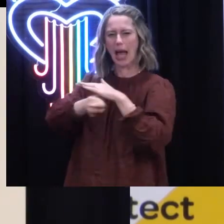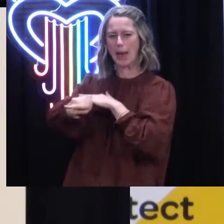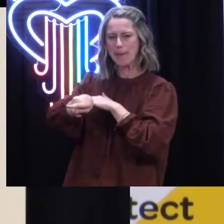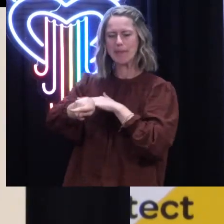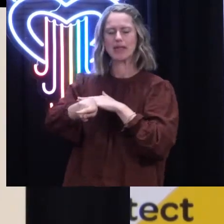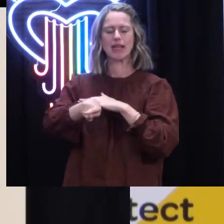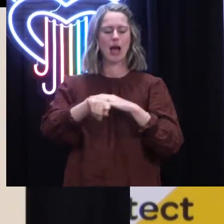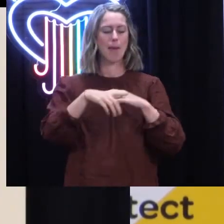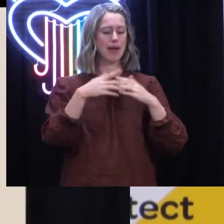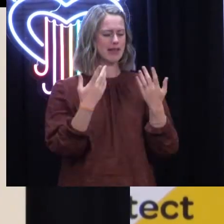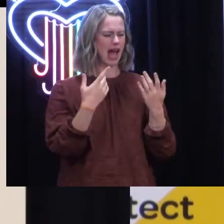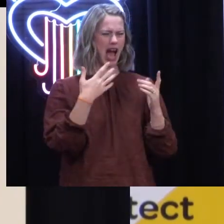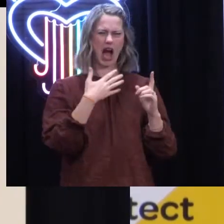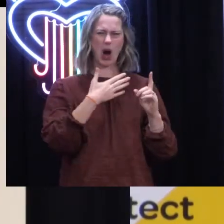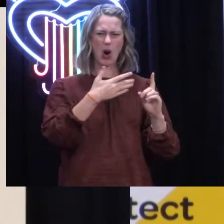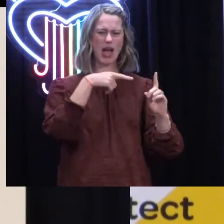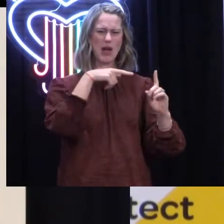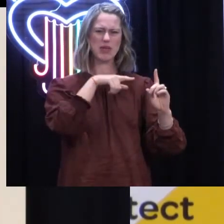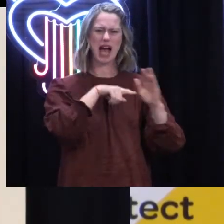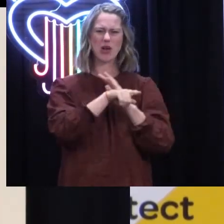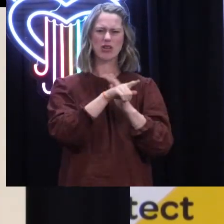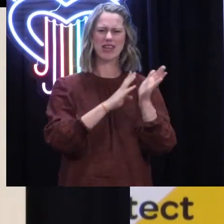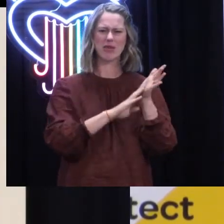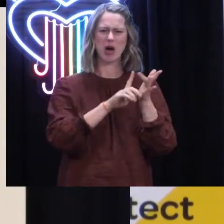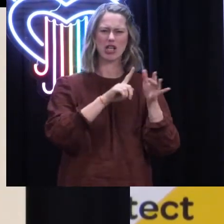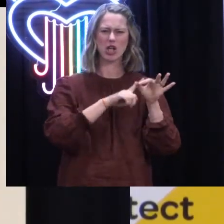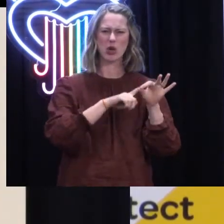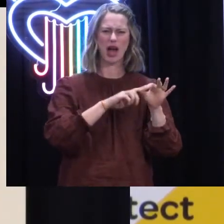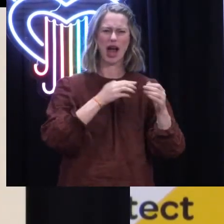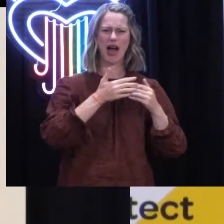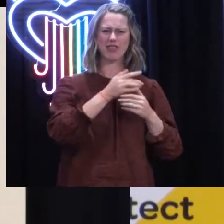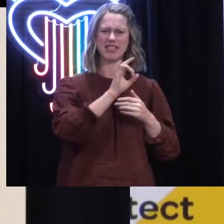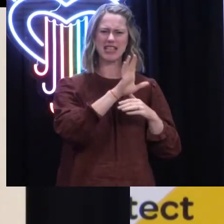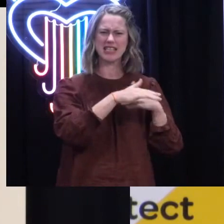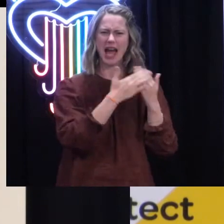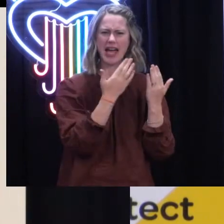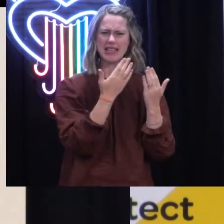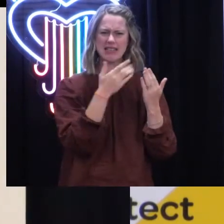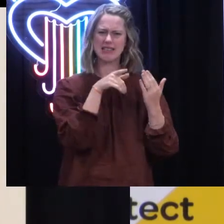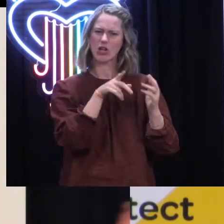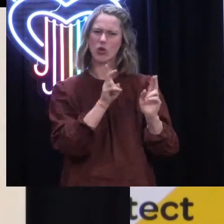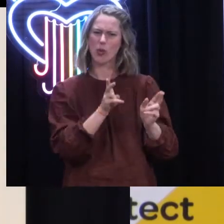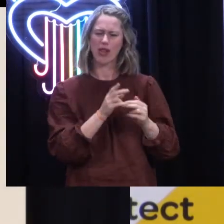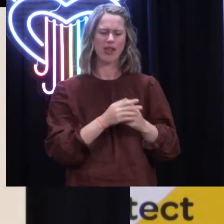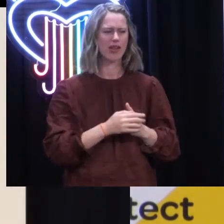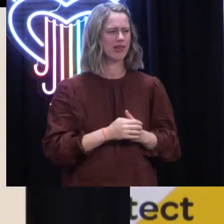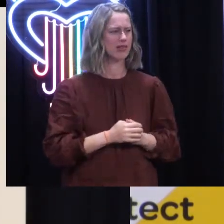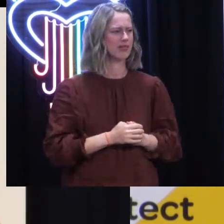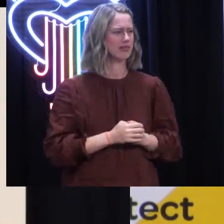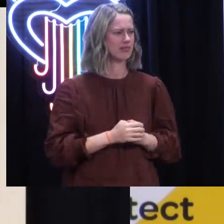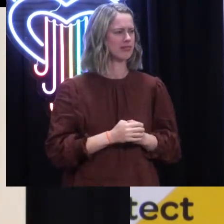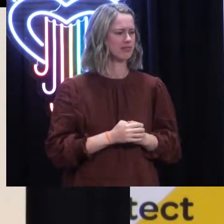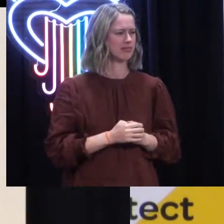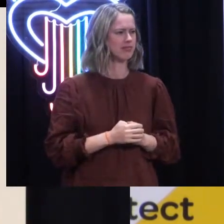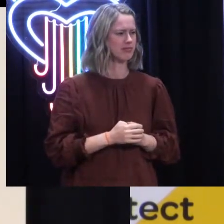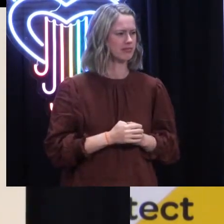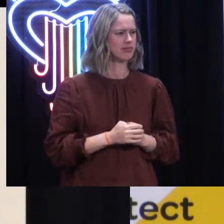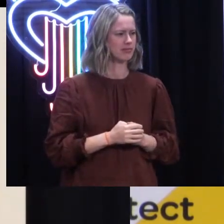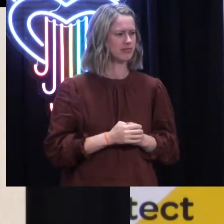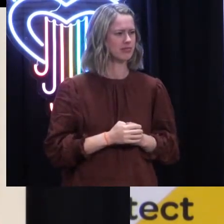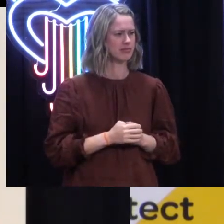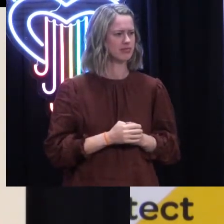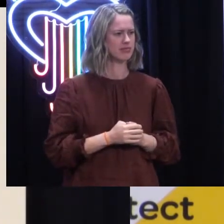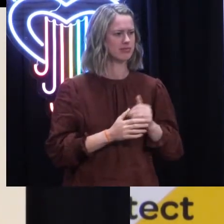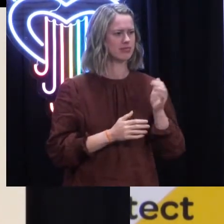That's actually what happens because, of course, people continue even when they're not infectious to shed, but I'll let the clinicians speak to that. Yes, so we don't